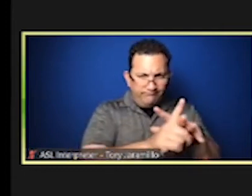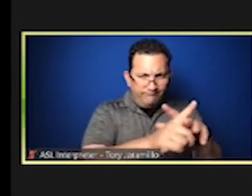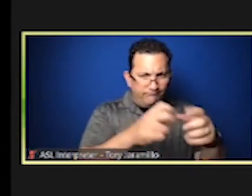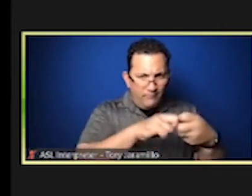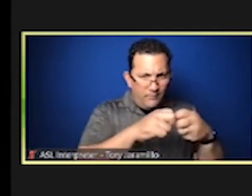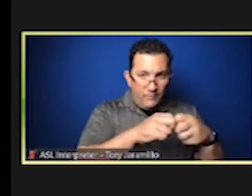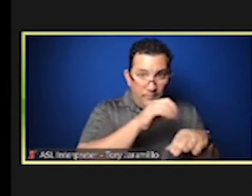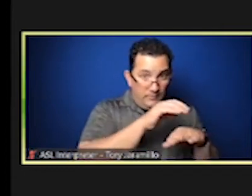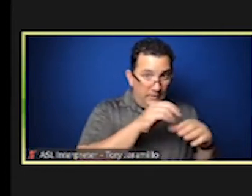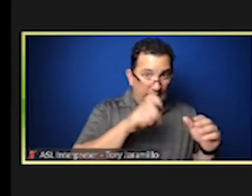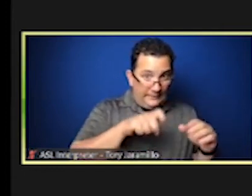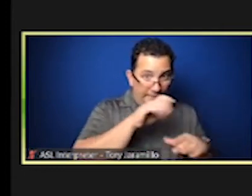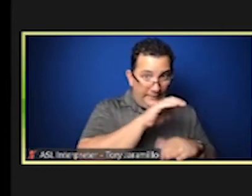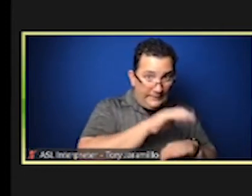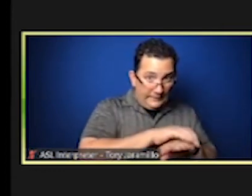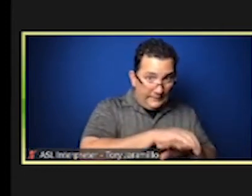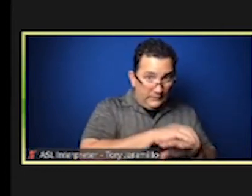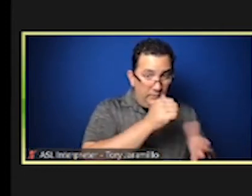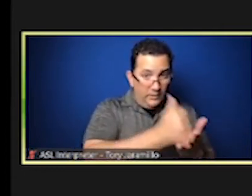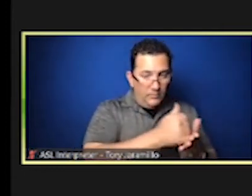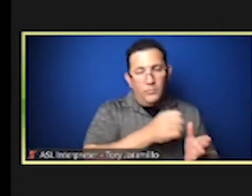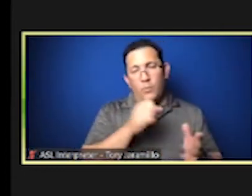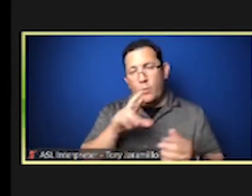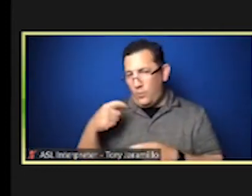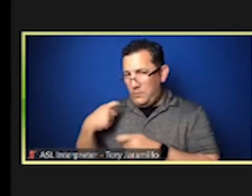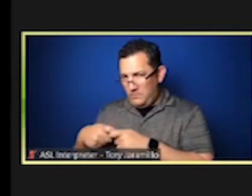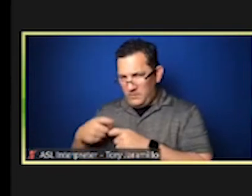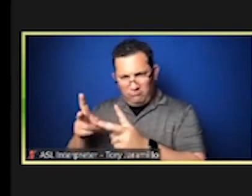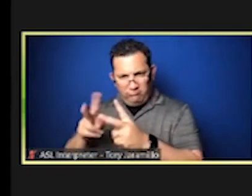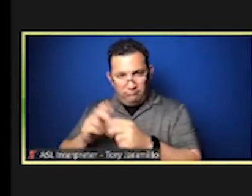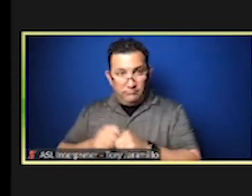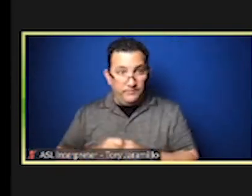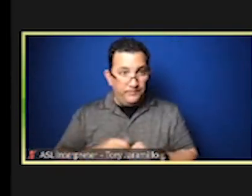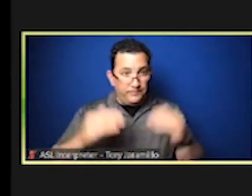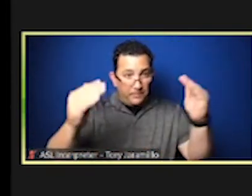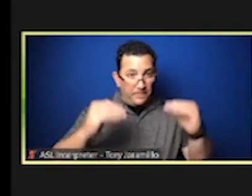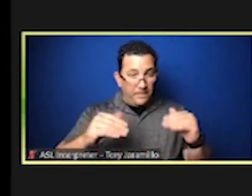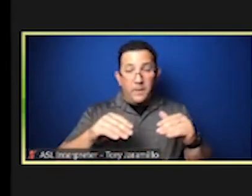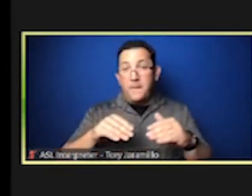Understanding your progress report if you've been activated for that.